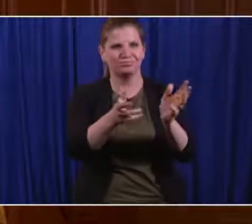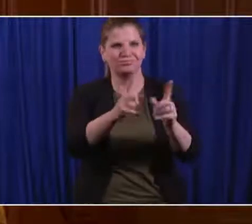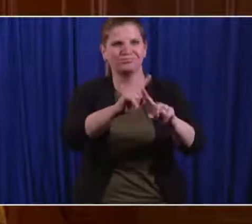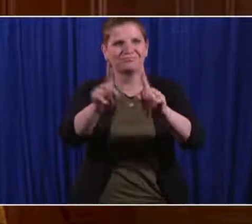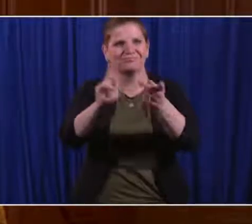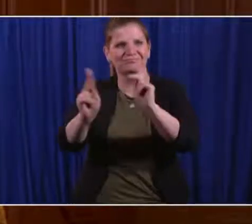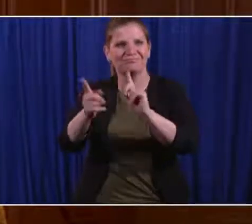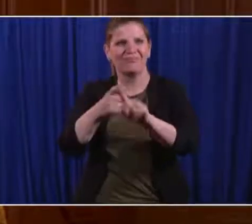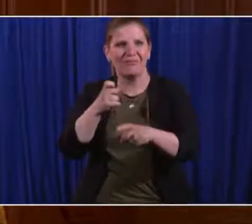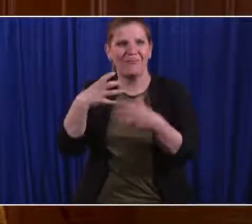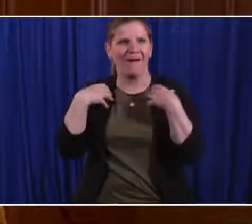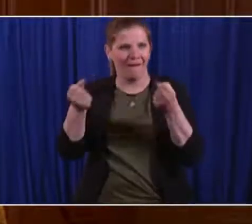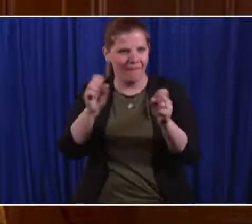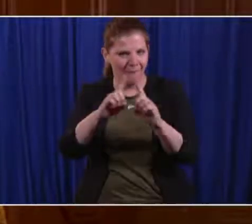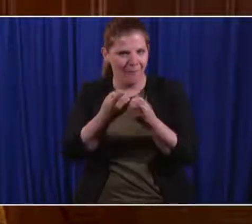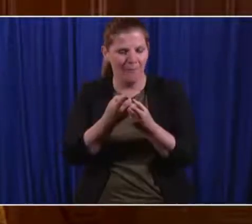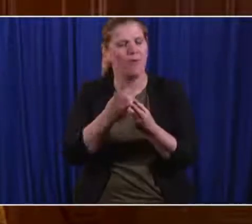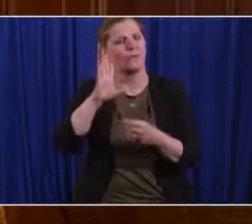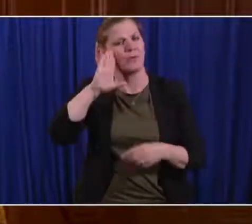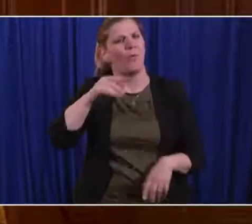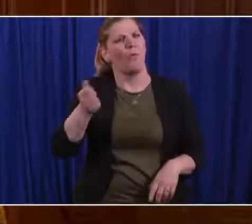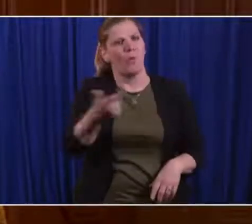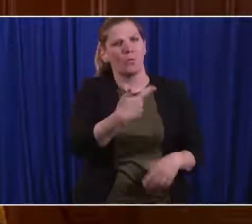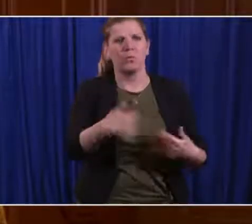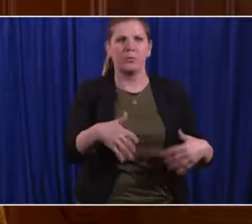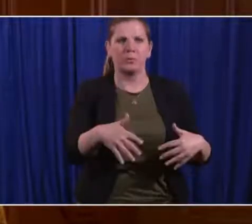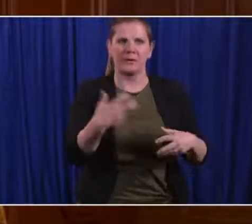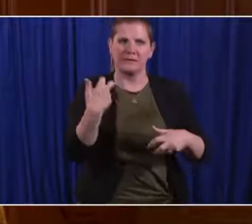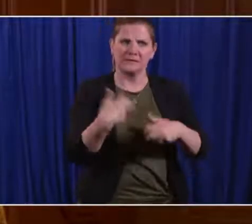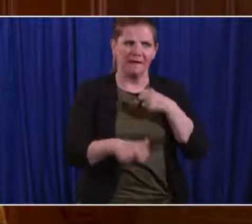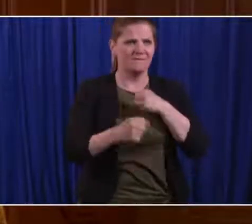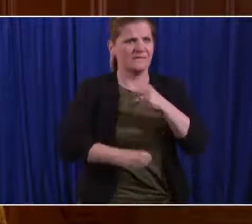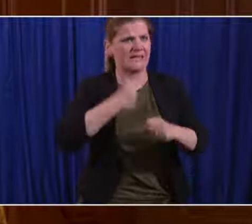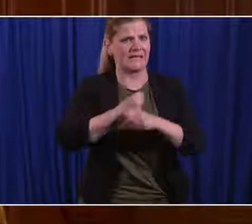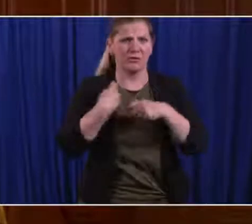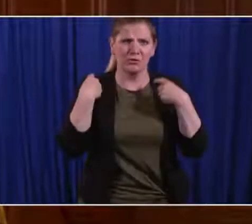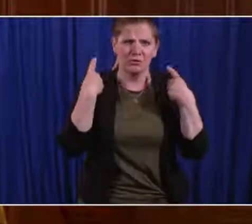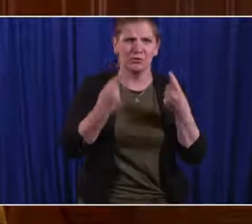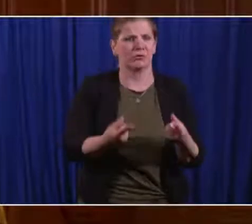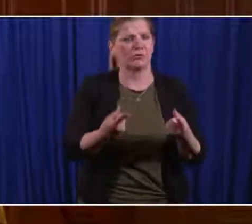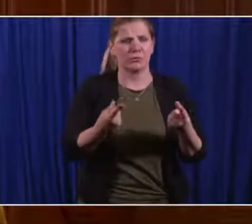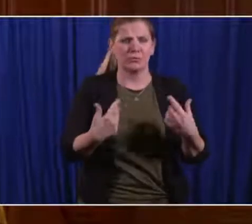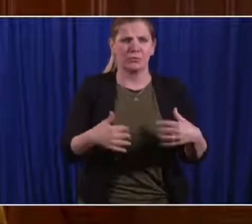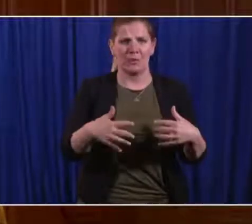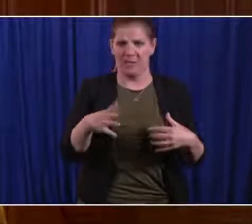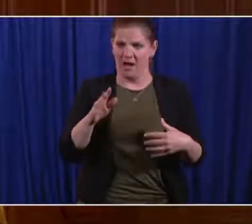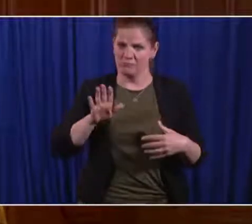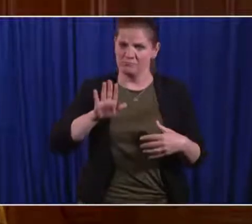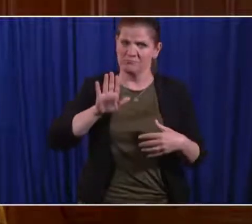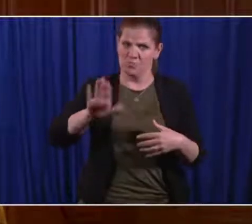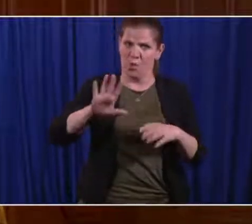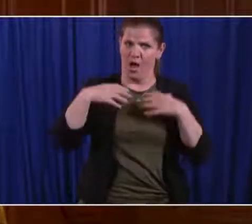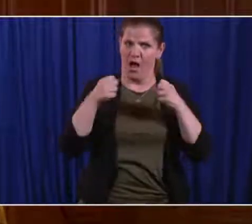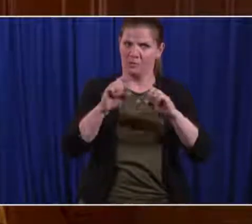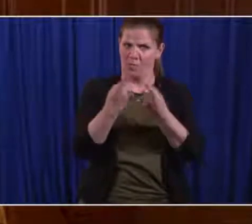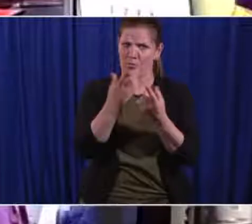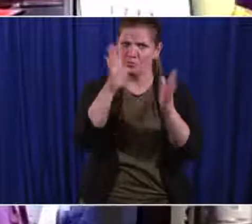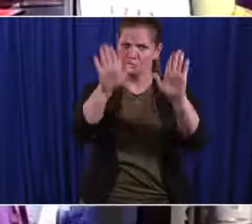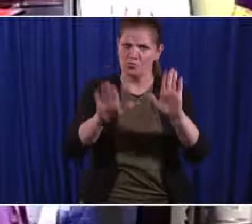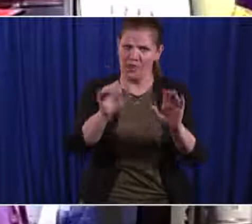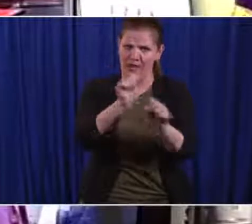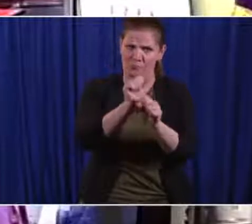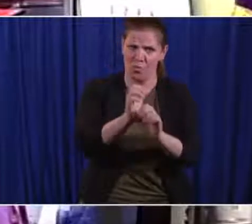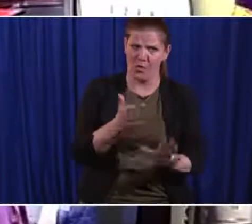talk with them. They've had a tough year, as all health departments have, but you got some good people there, Mayor. We got a great team, Governor,